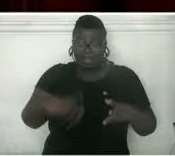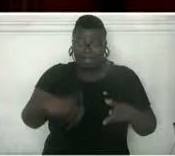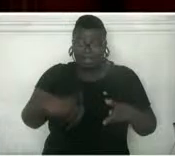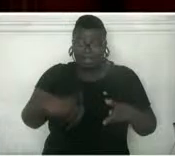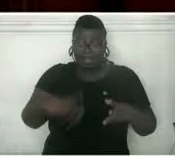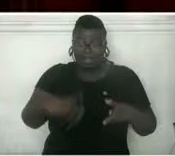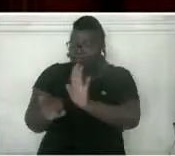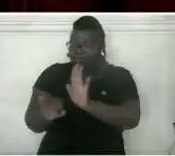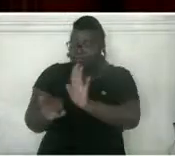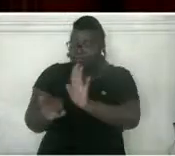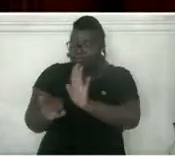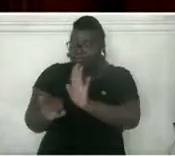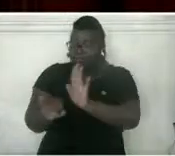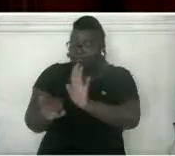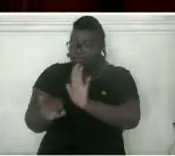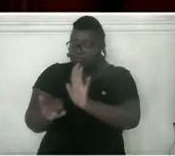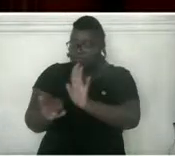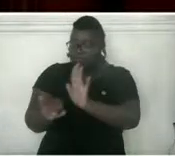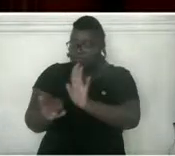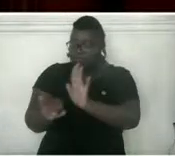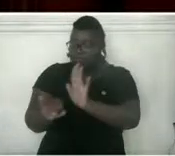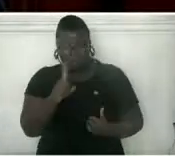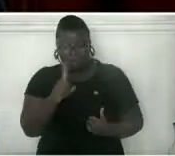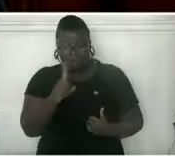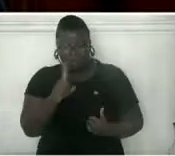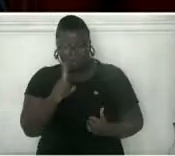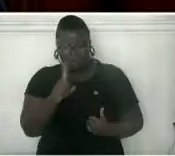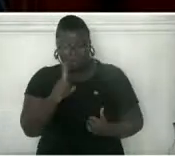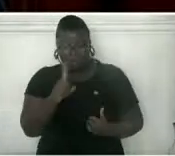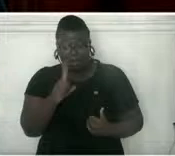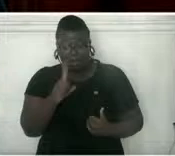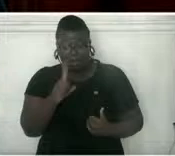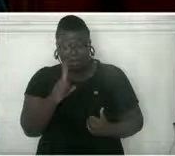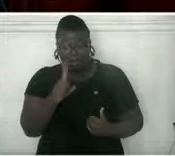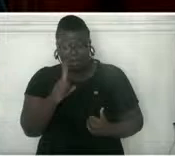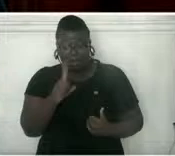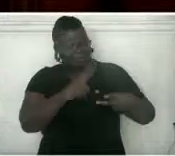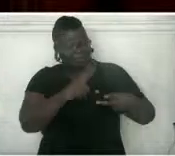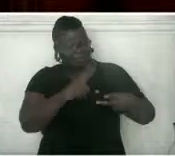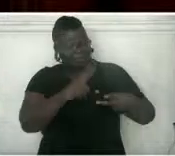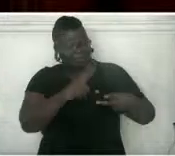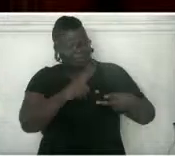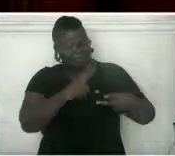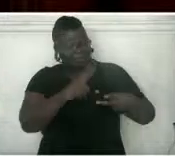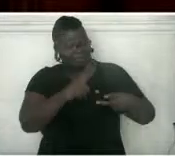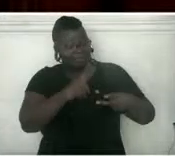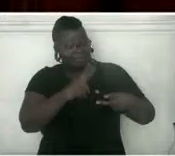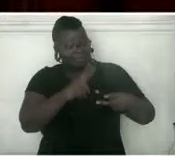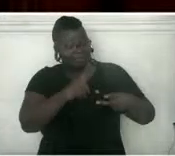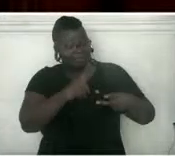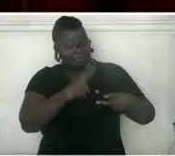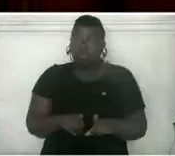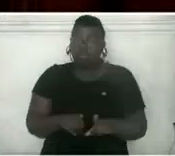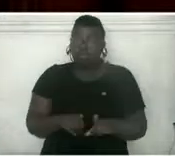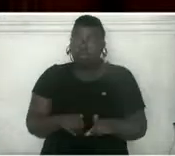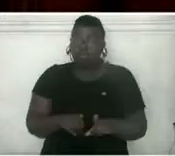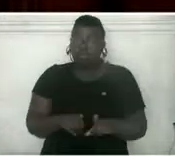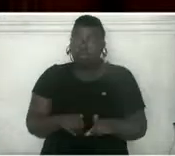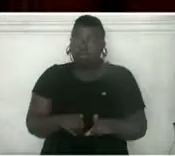ezikhona mesithi kulezi inkampani ezikhona badinga lokhu nalokhu nalokhu, and as part of